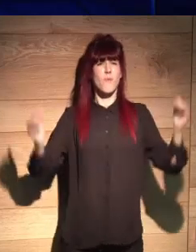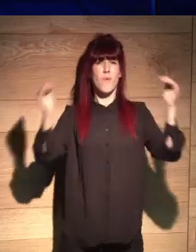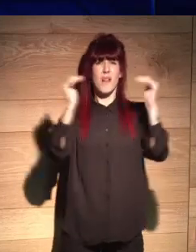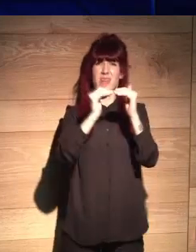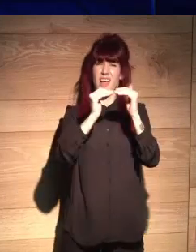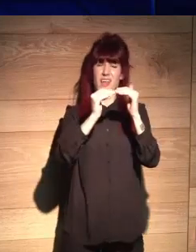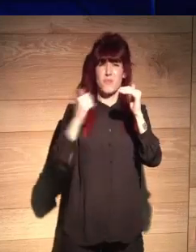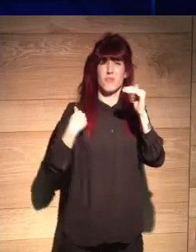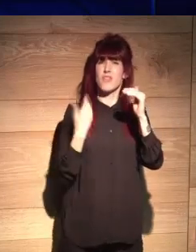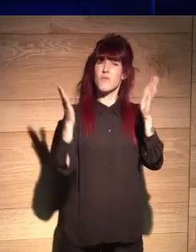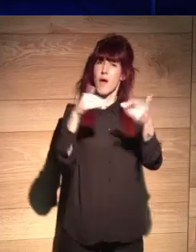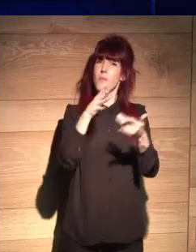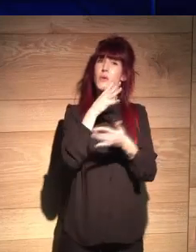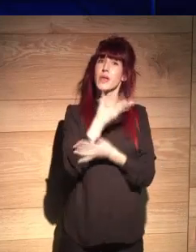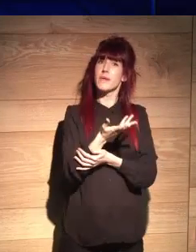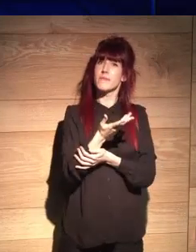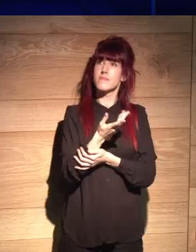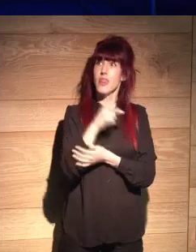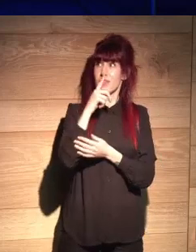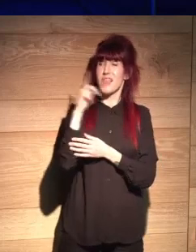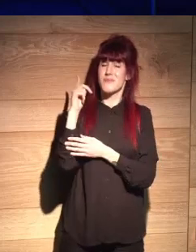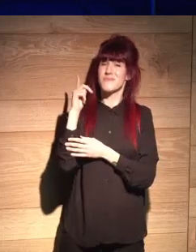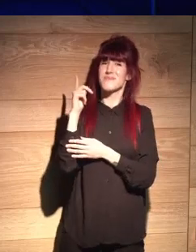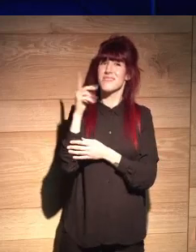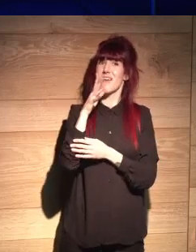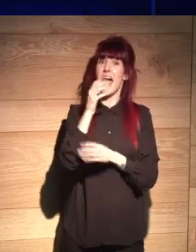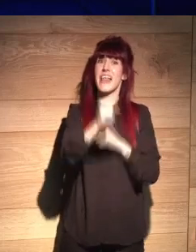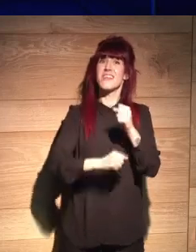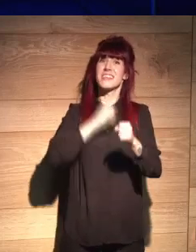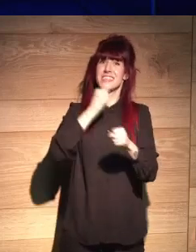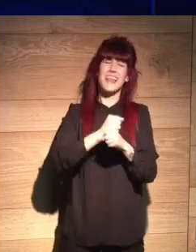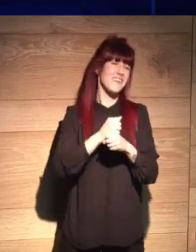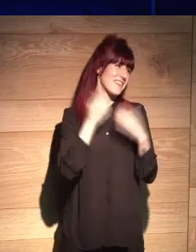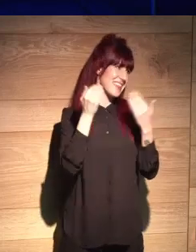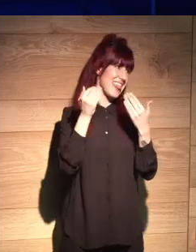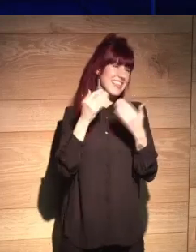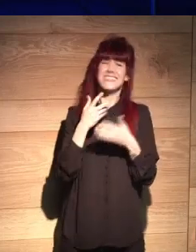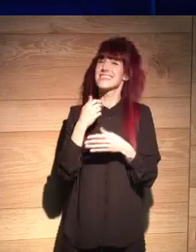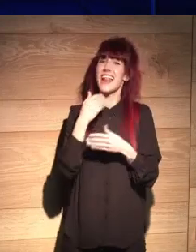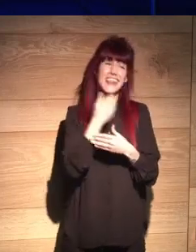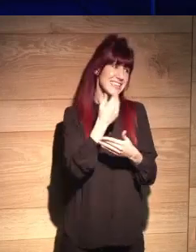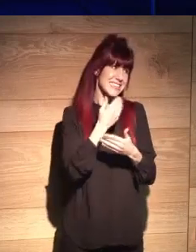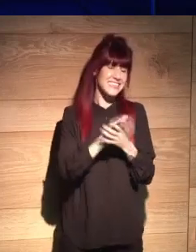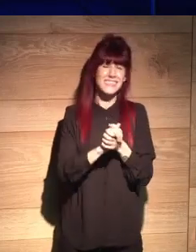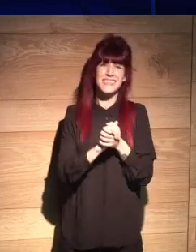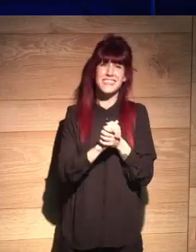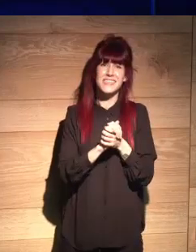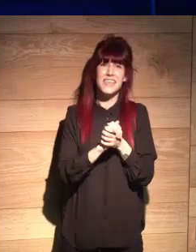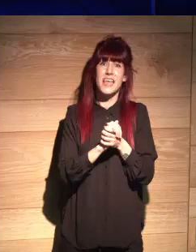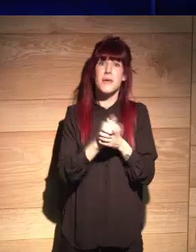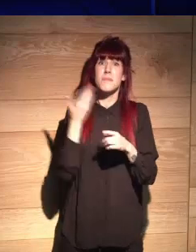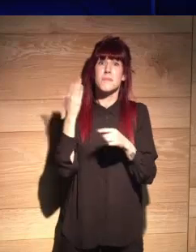the reasons for no equality to exist. A year ago, we're celebrating our